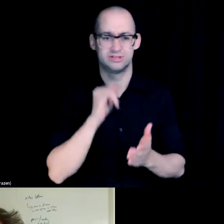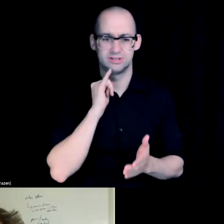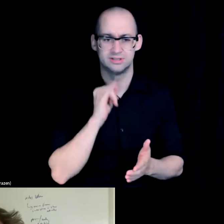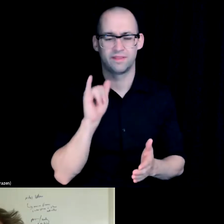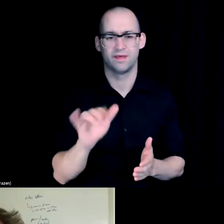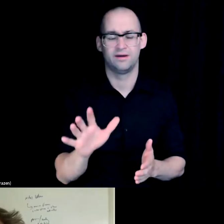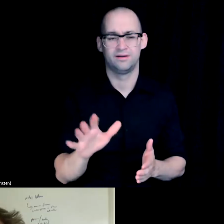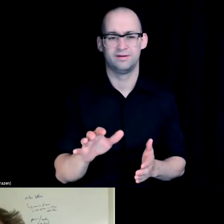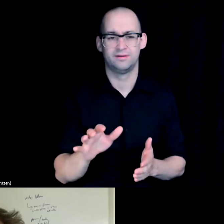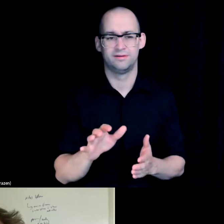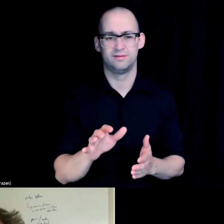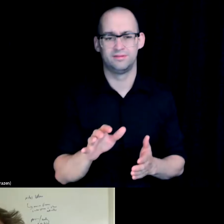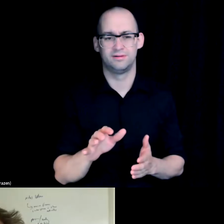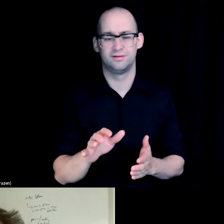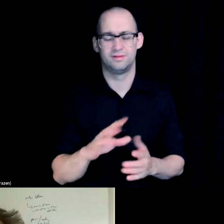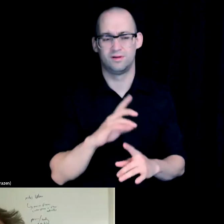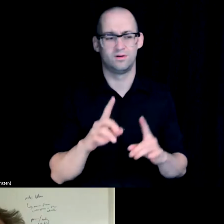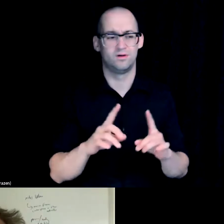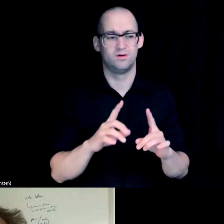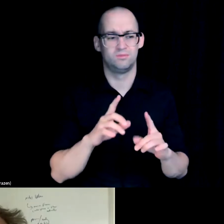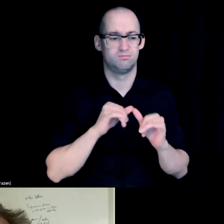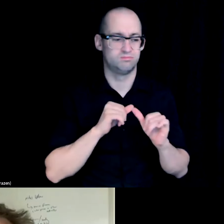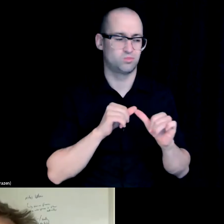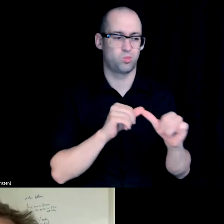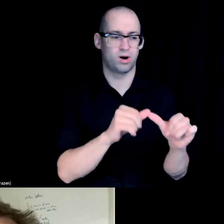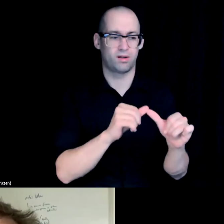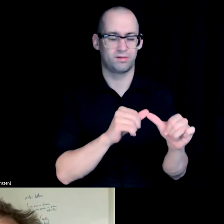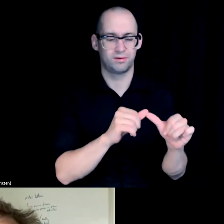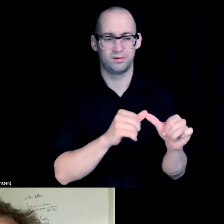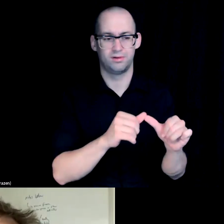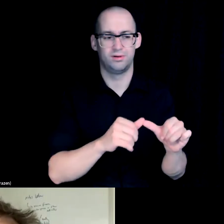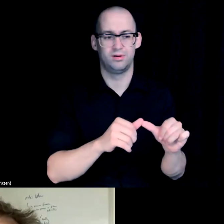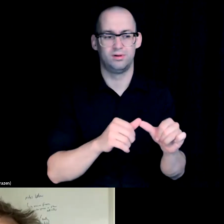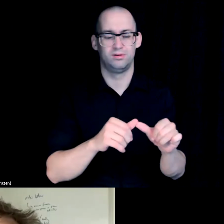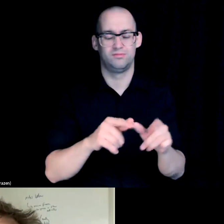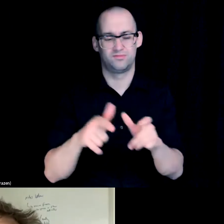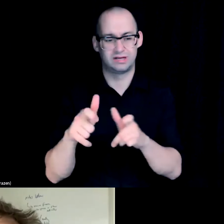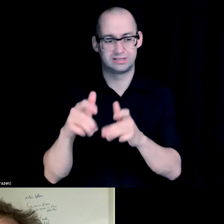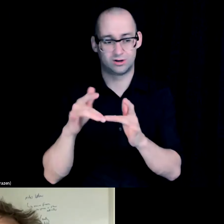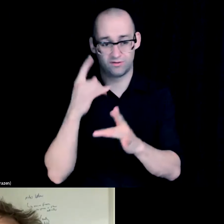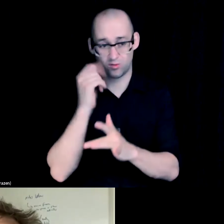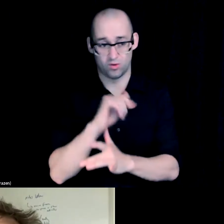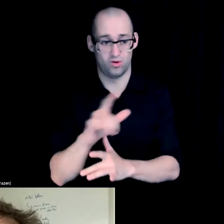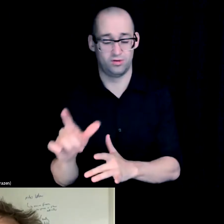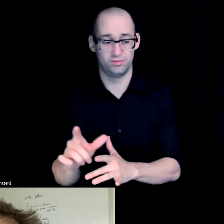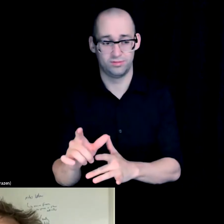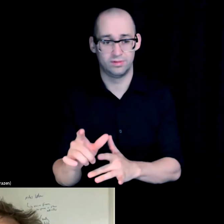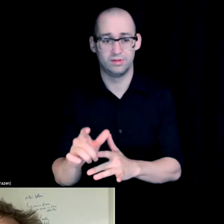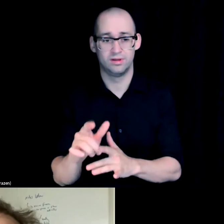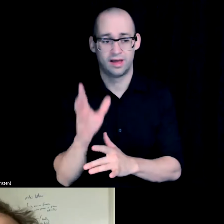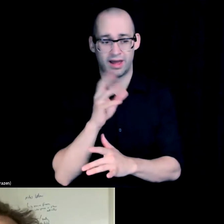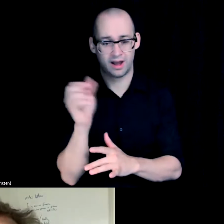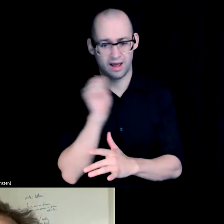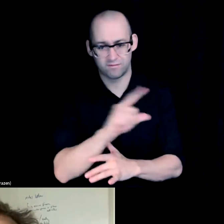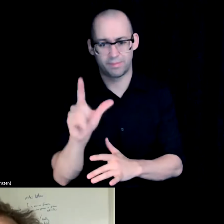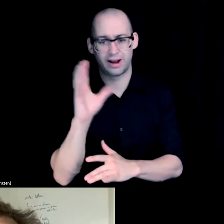that while broadband for all and the ideas that we're sharing here are kind of about ubiquitous broadband and making